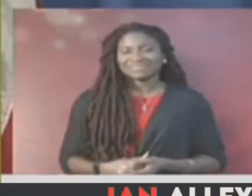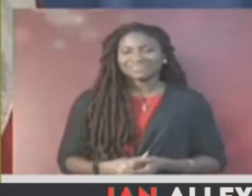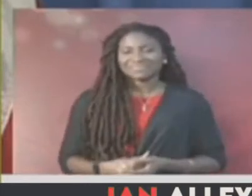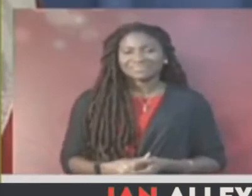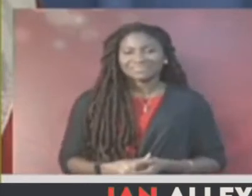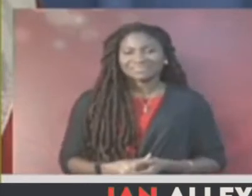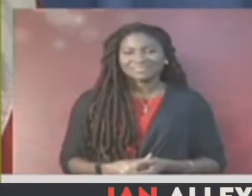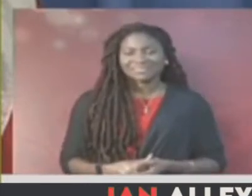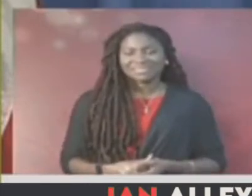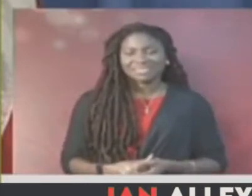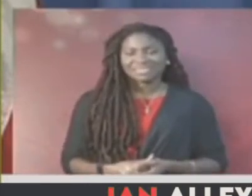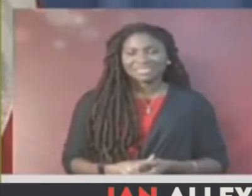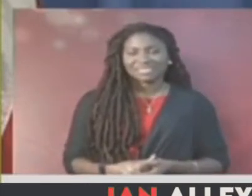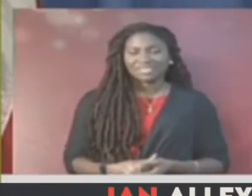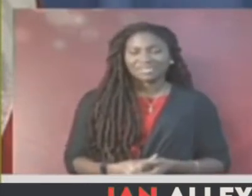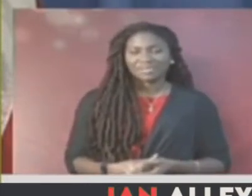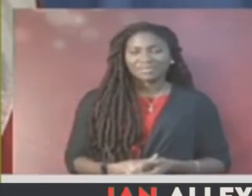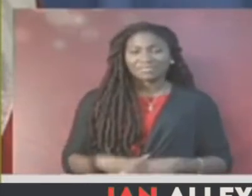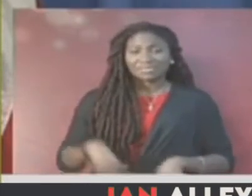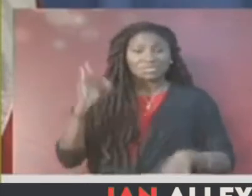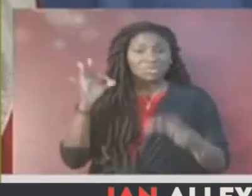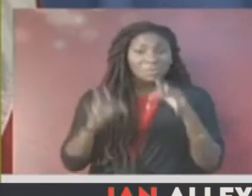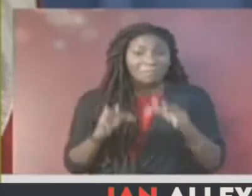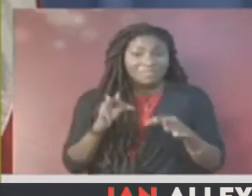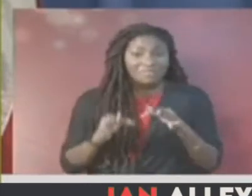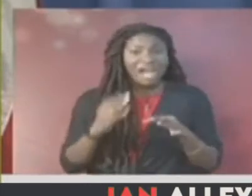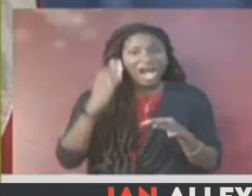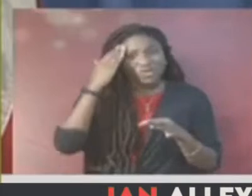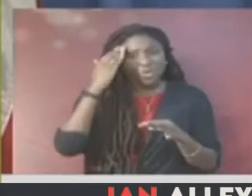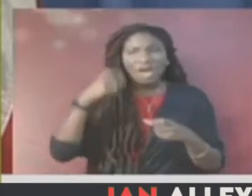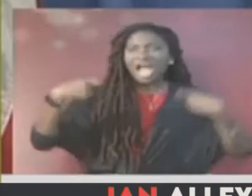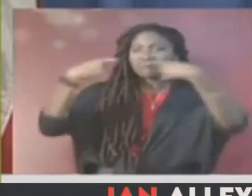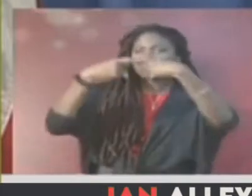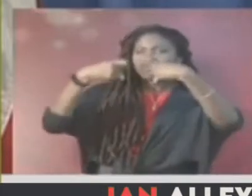do repairs on the system if you are home, but you can probably